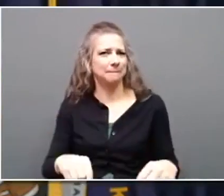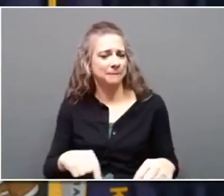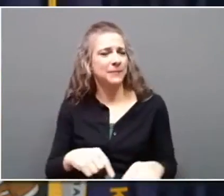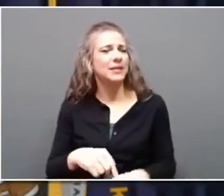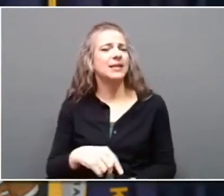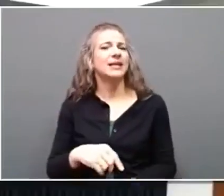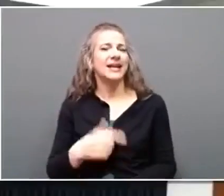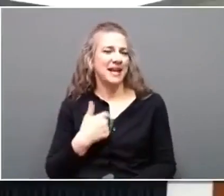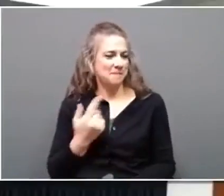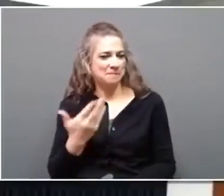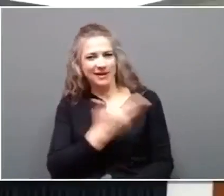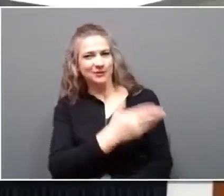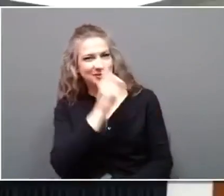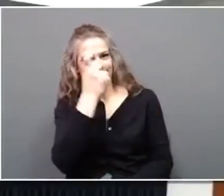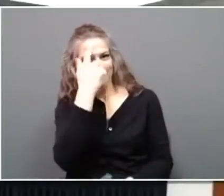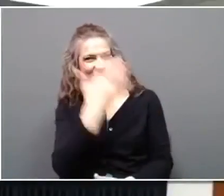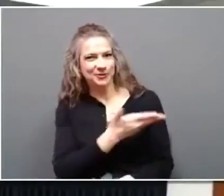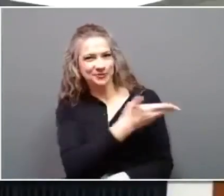going to turn it back over to the governor.